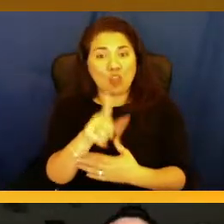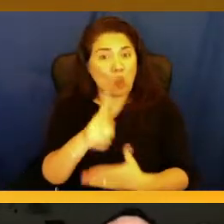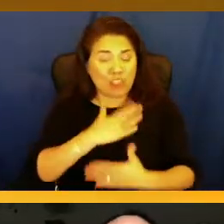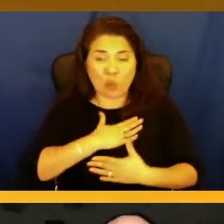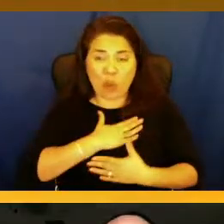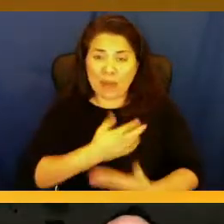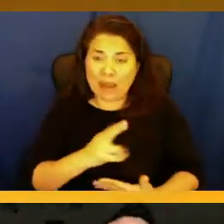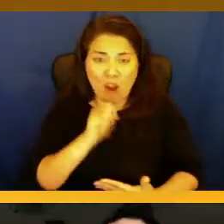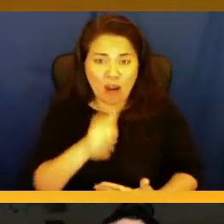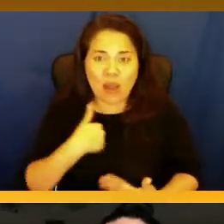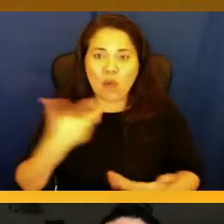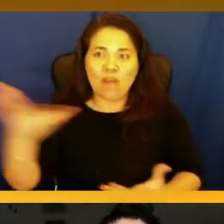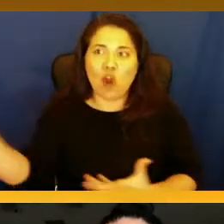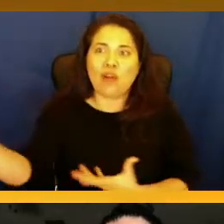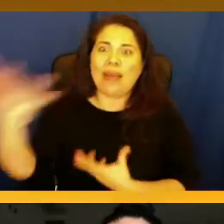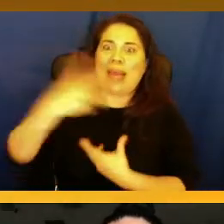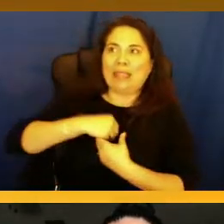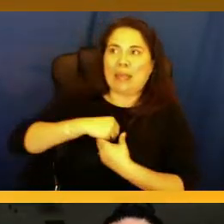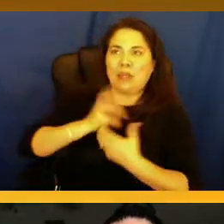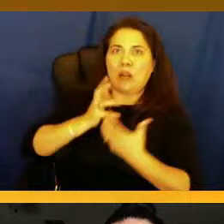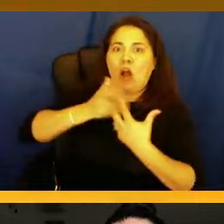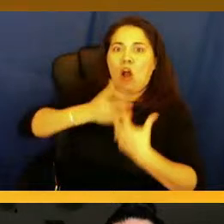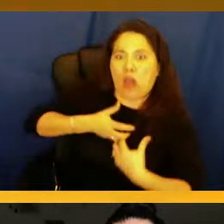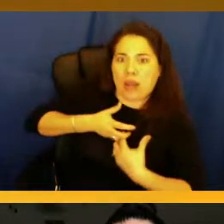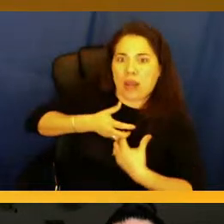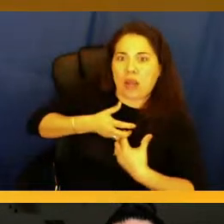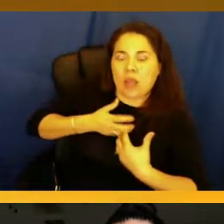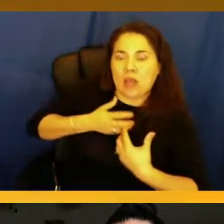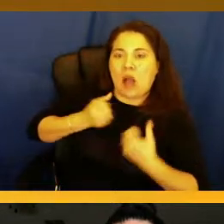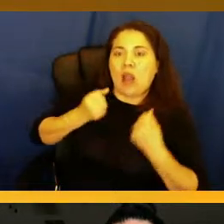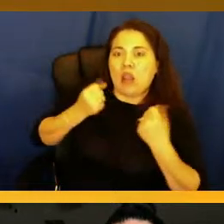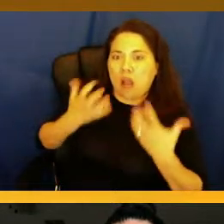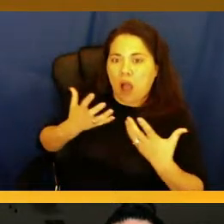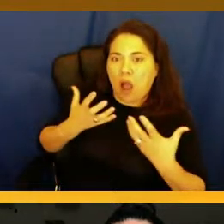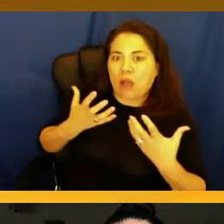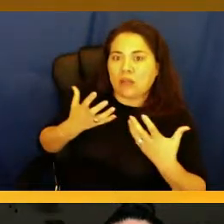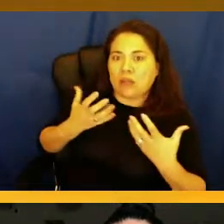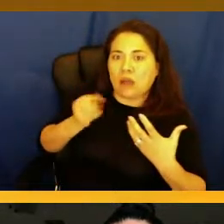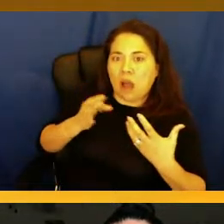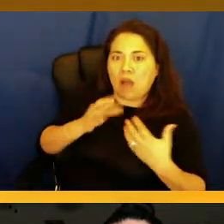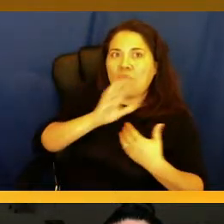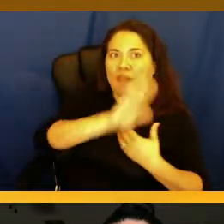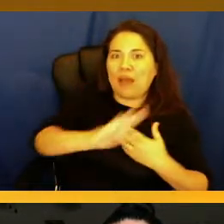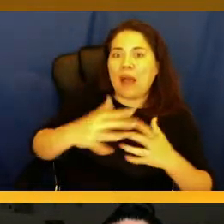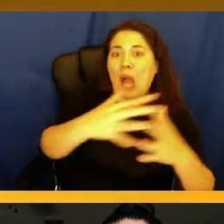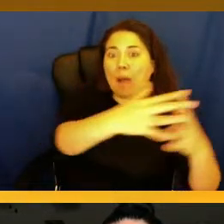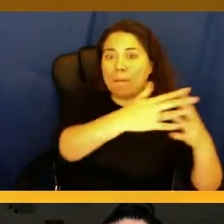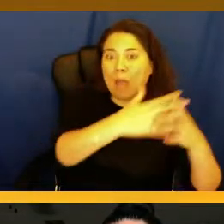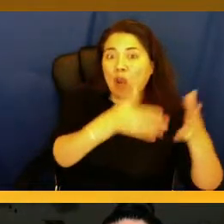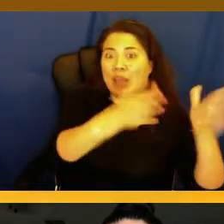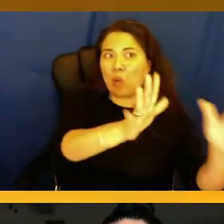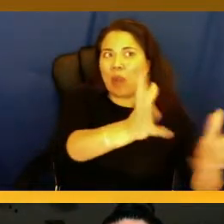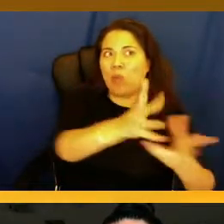on in a lot of that colonial,